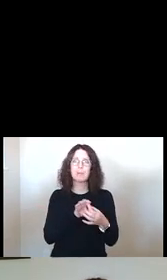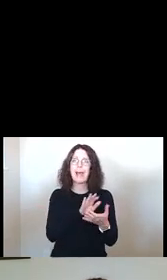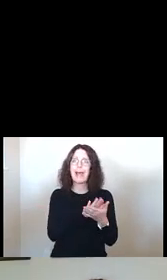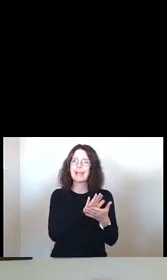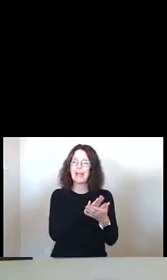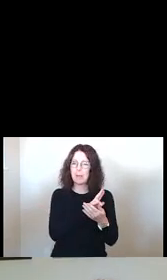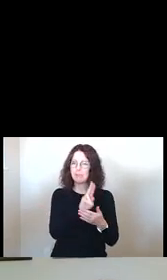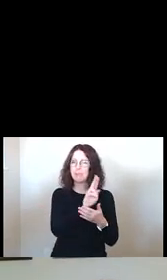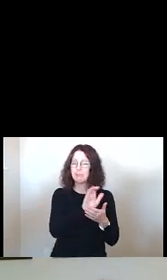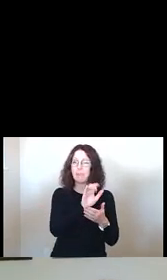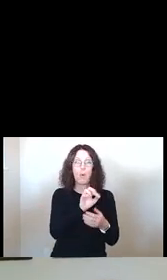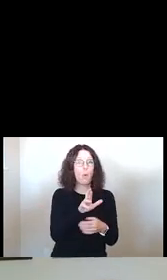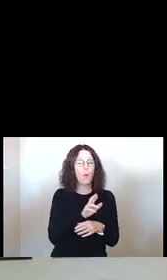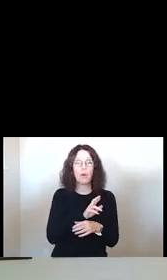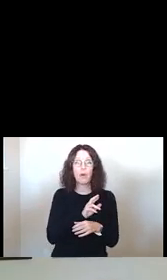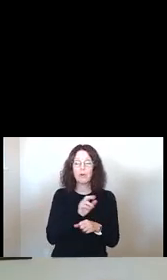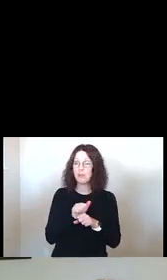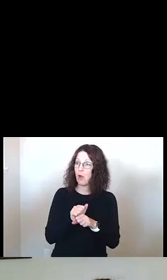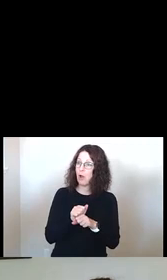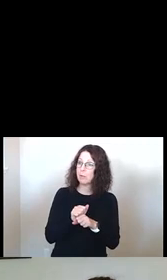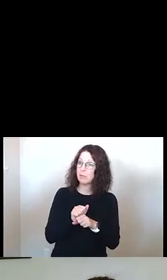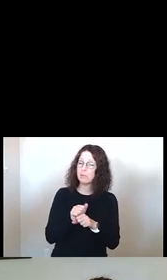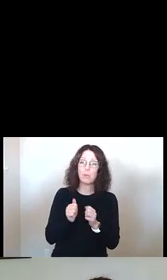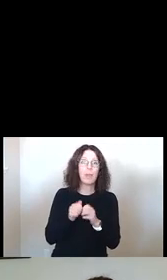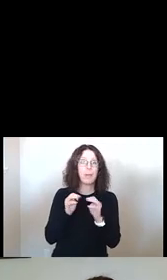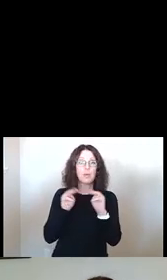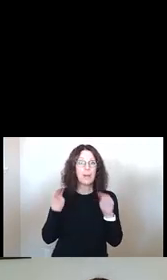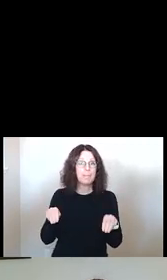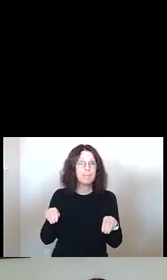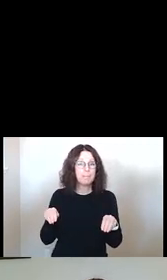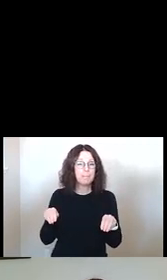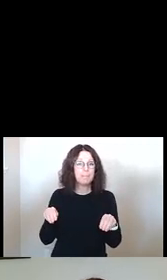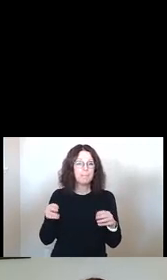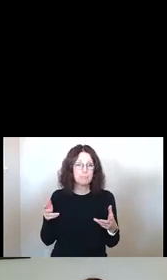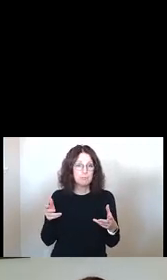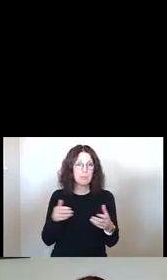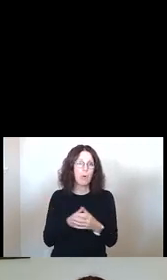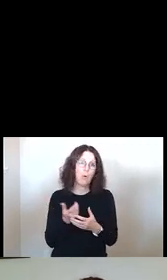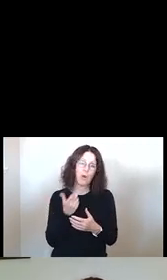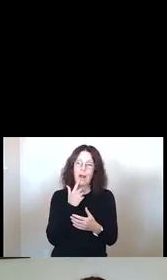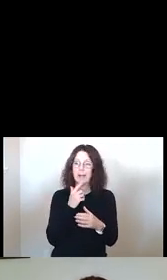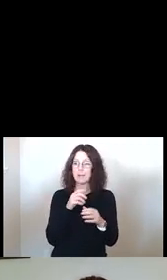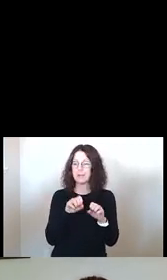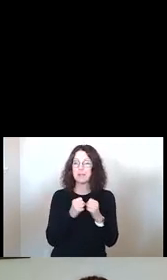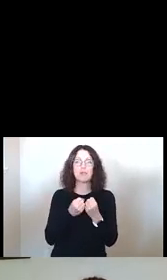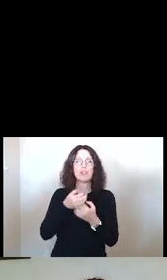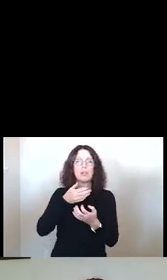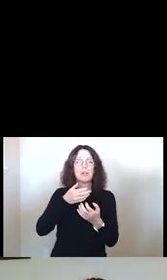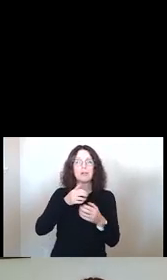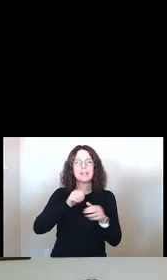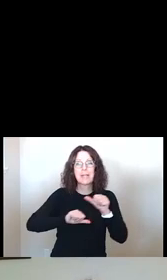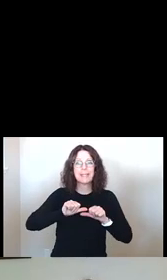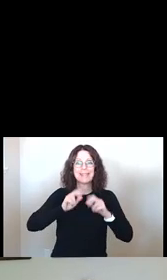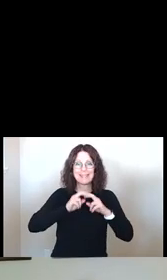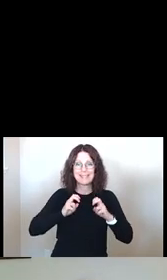in a museum, or even as a social science analyst, which might have applicability in, say, a bank or an insurance company, because